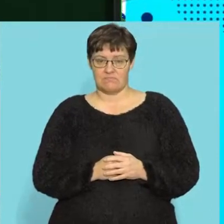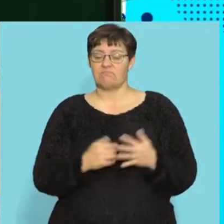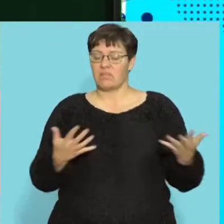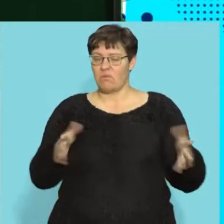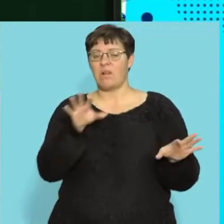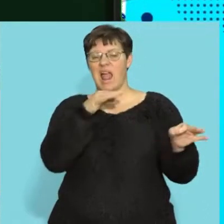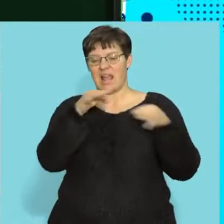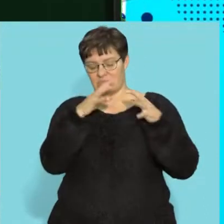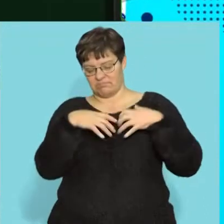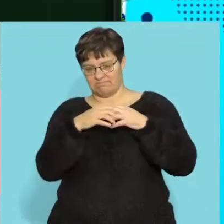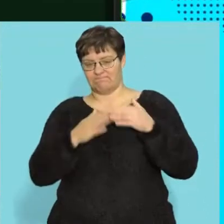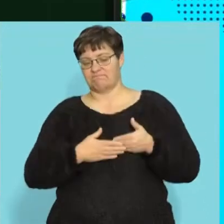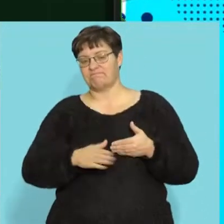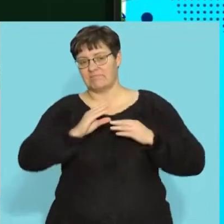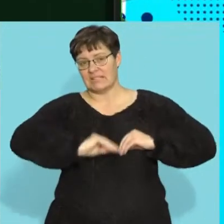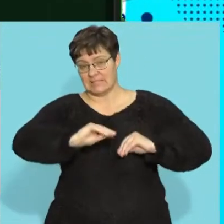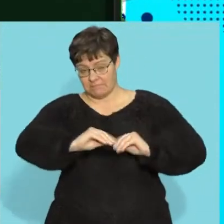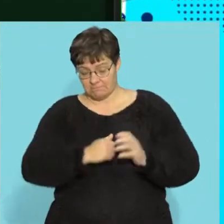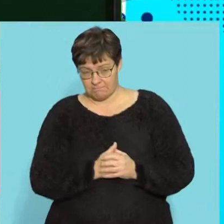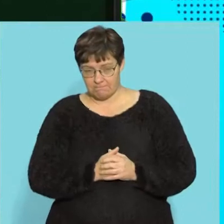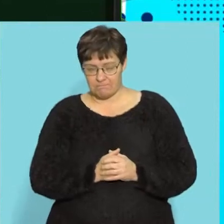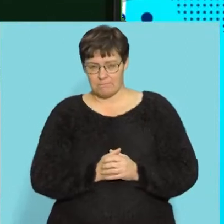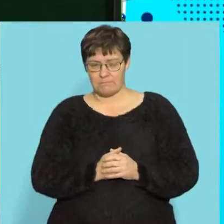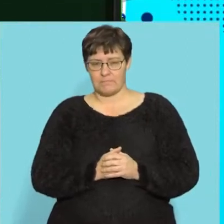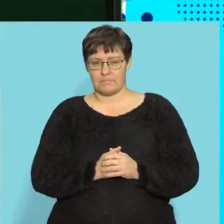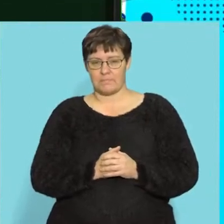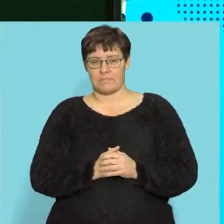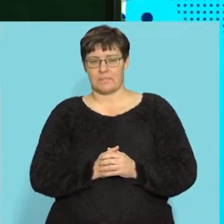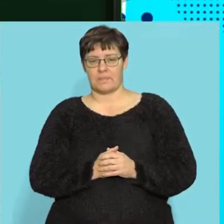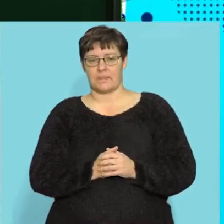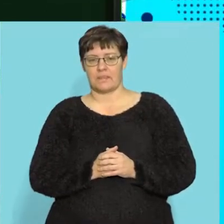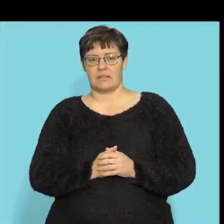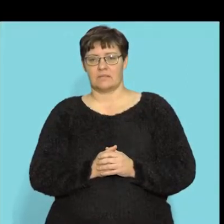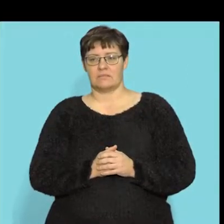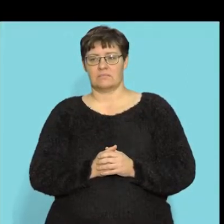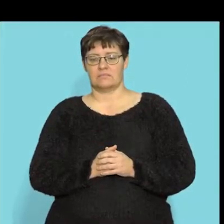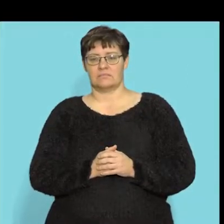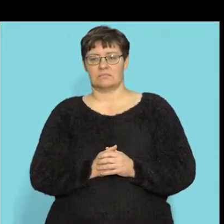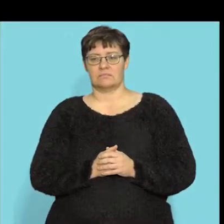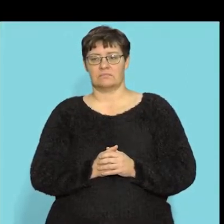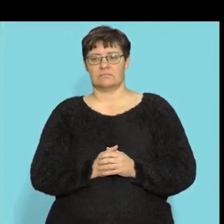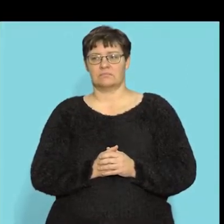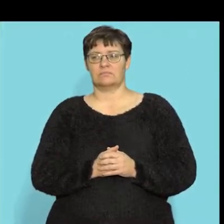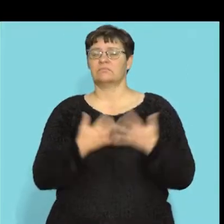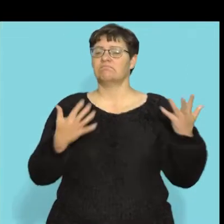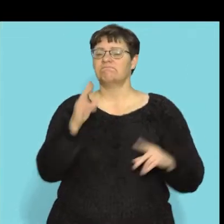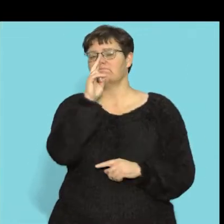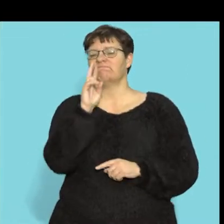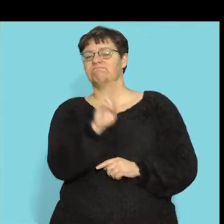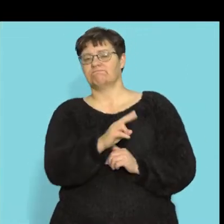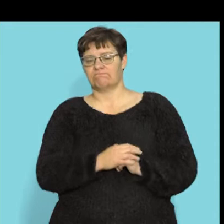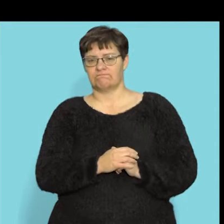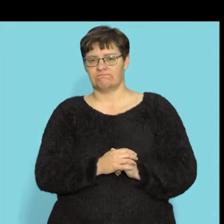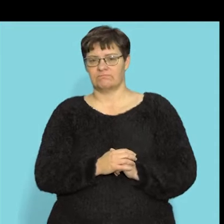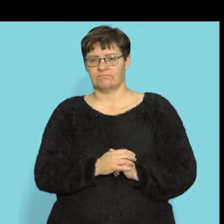device offers in terms of resistance, as we shall establish through our discussions. So that's as far as the terminology is